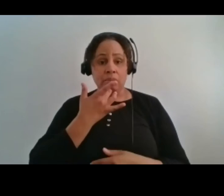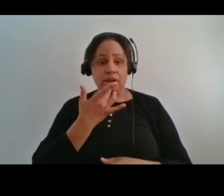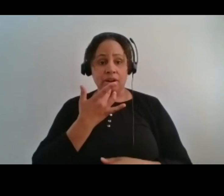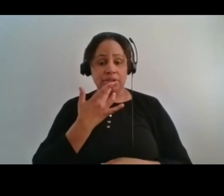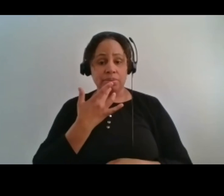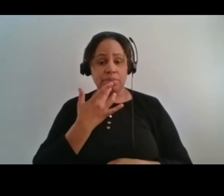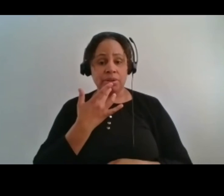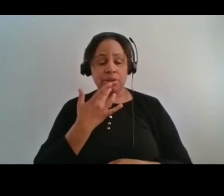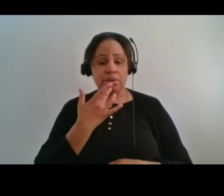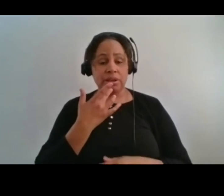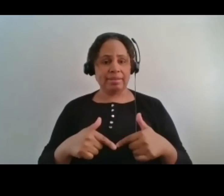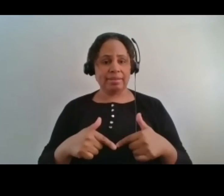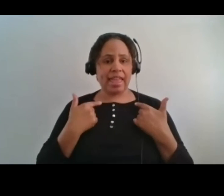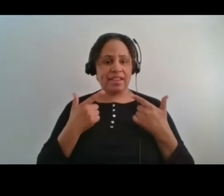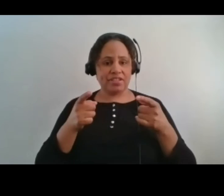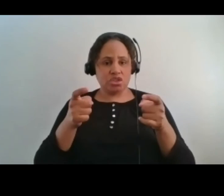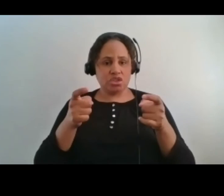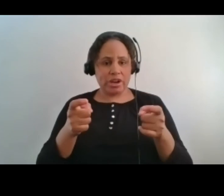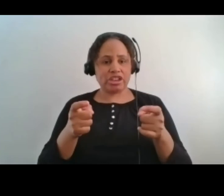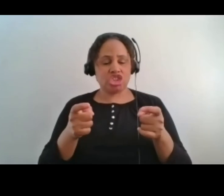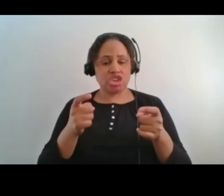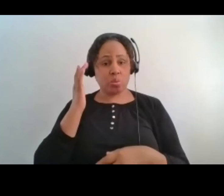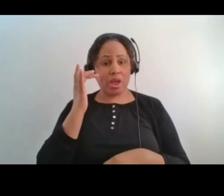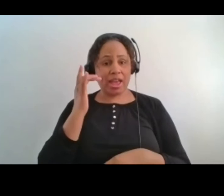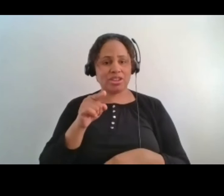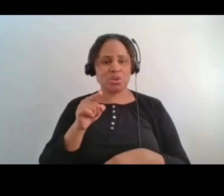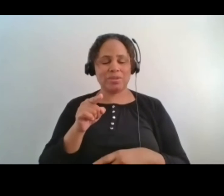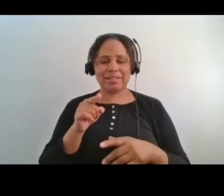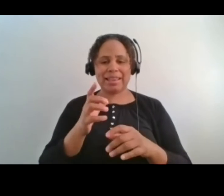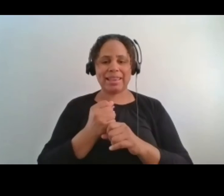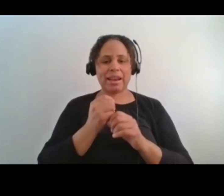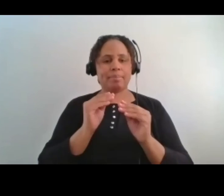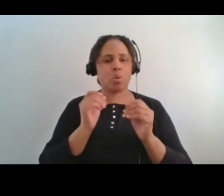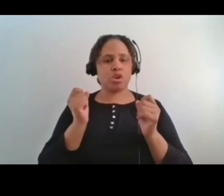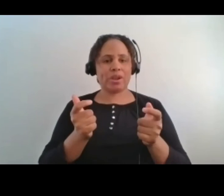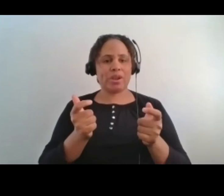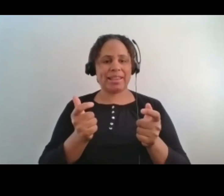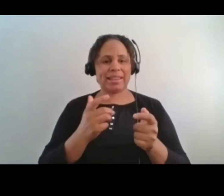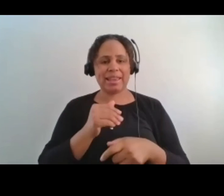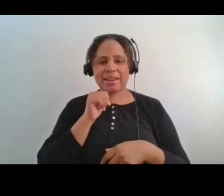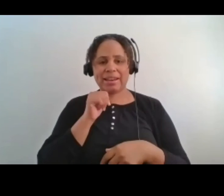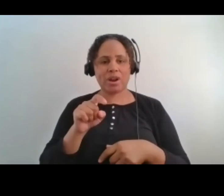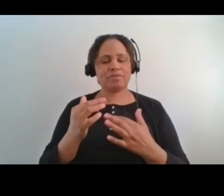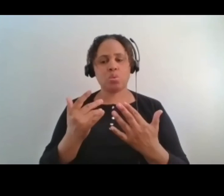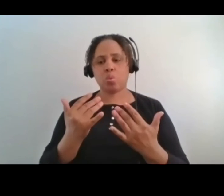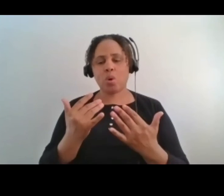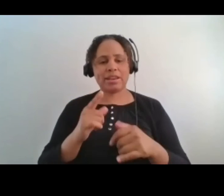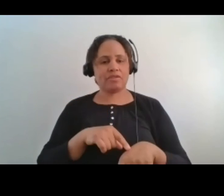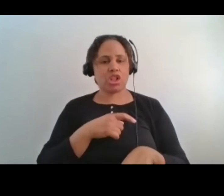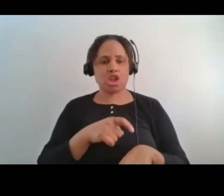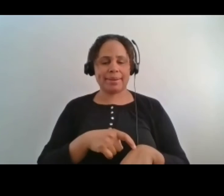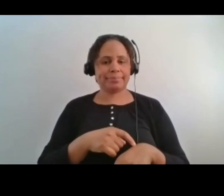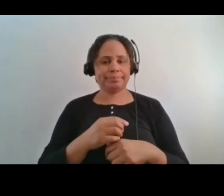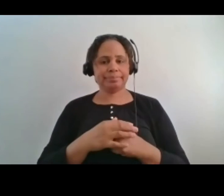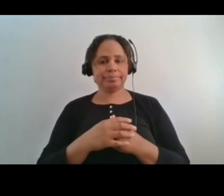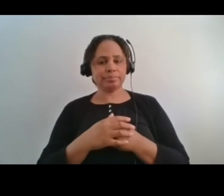be live donation, because you can get it quicker and you don't have to wait so long. I